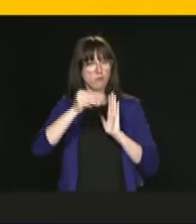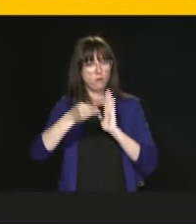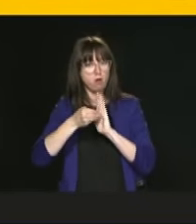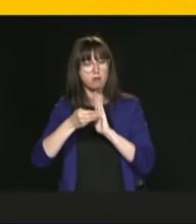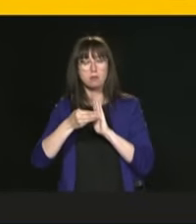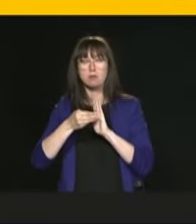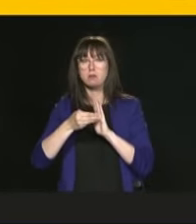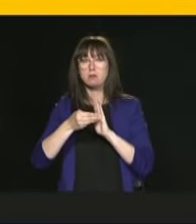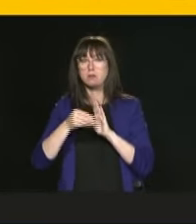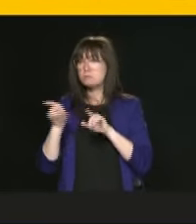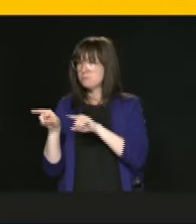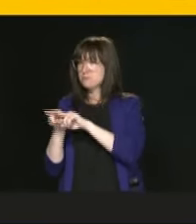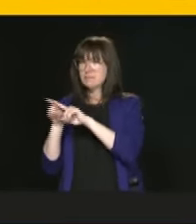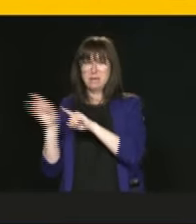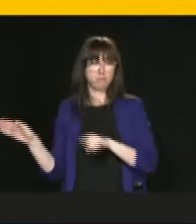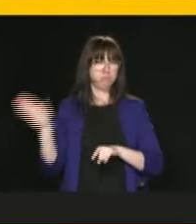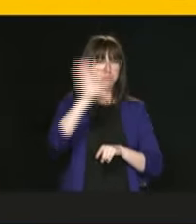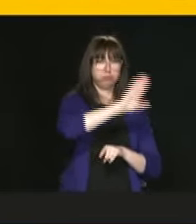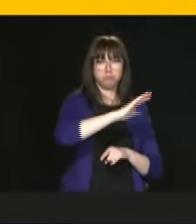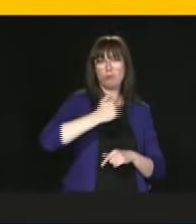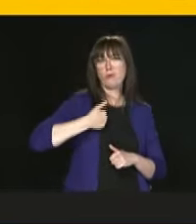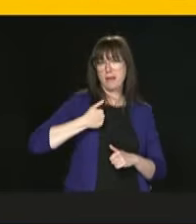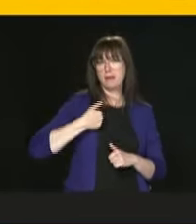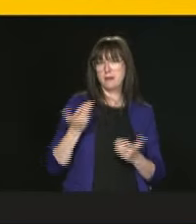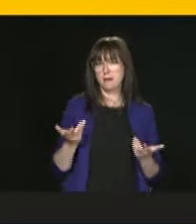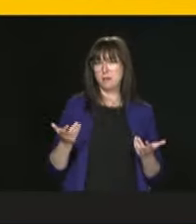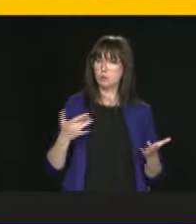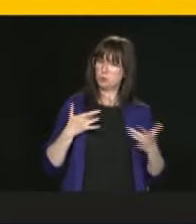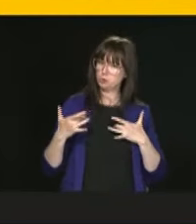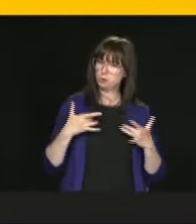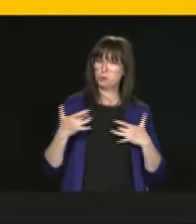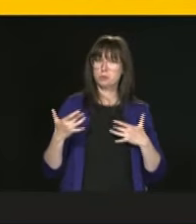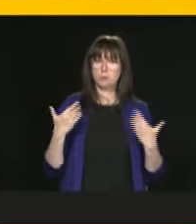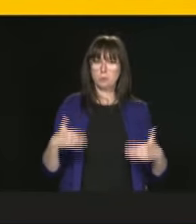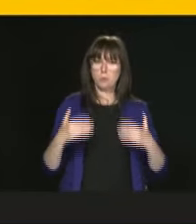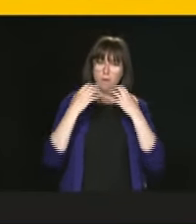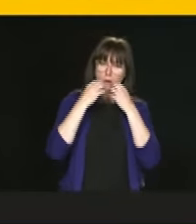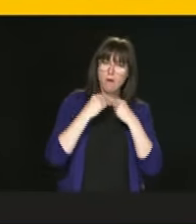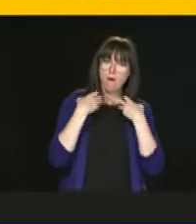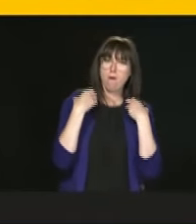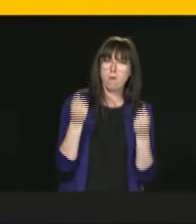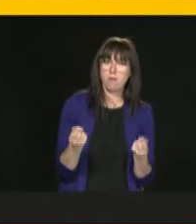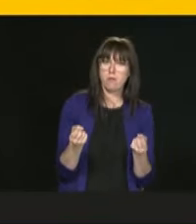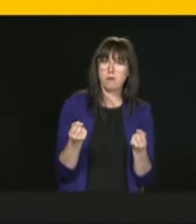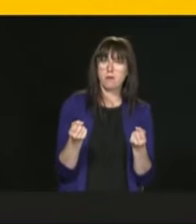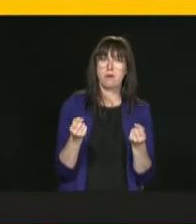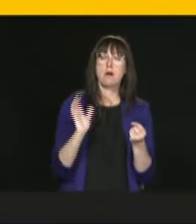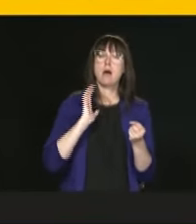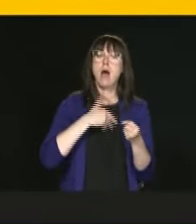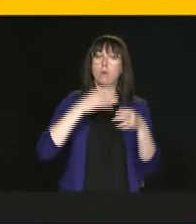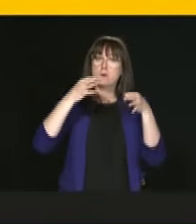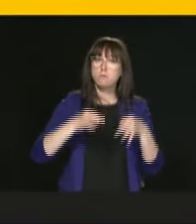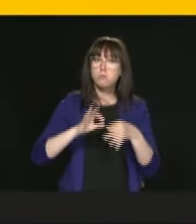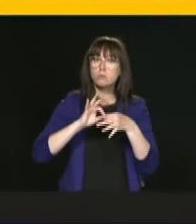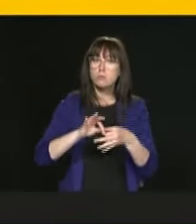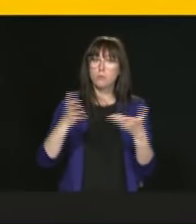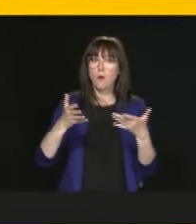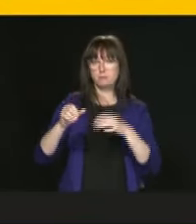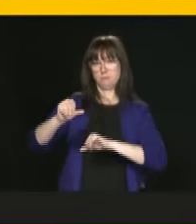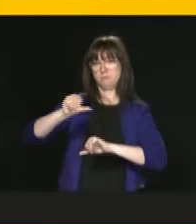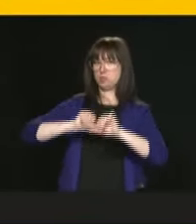I'm concerned about people right across this country. We have to base ourselves on science. We have to ensure that what we're